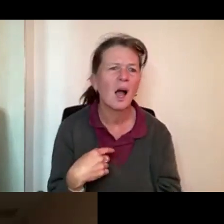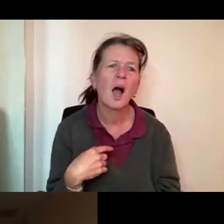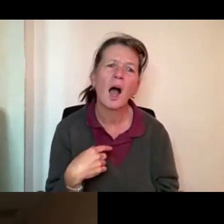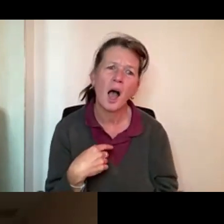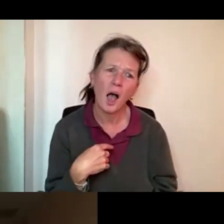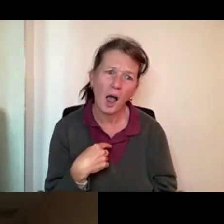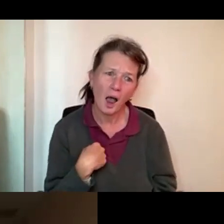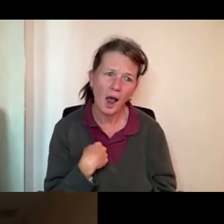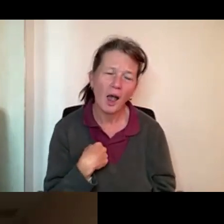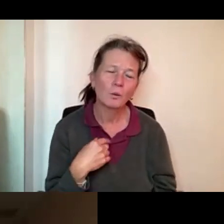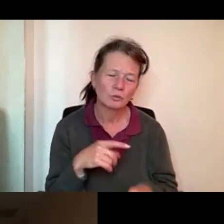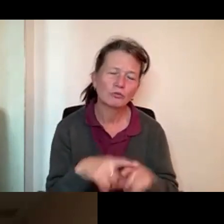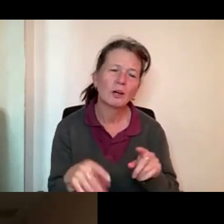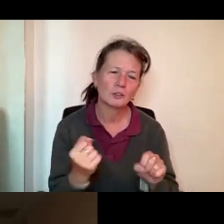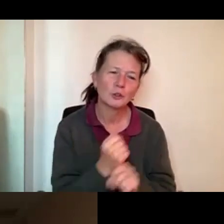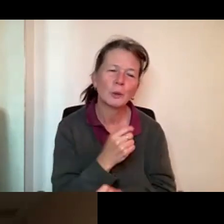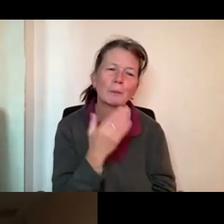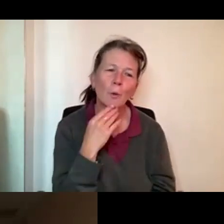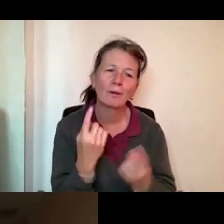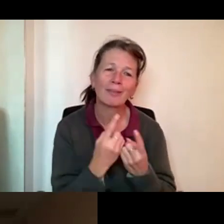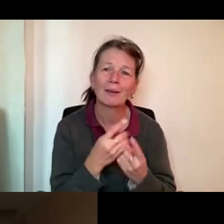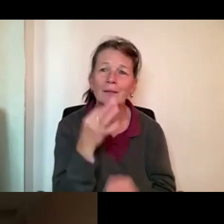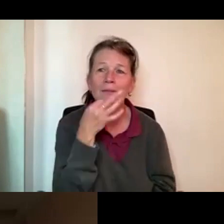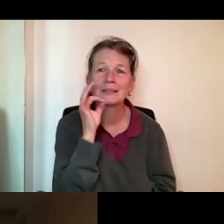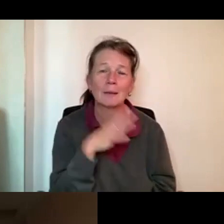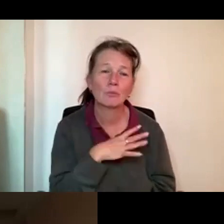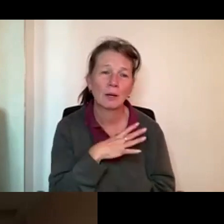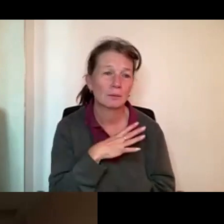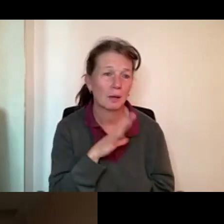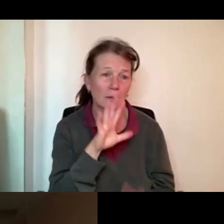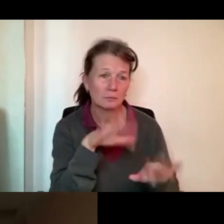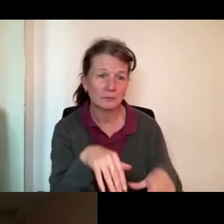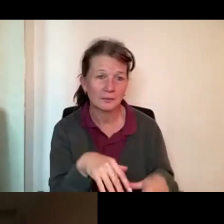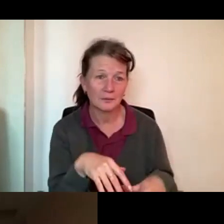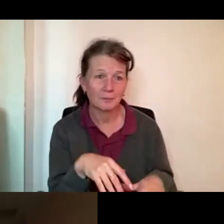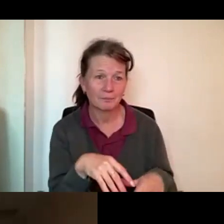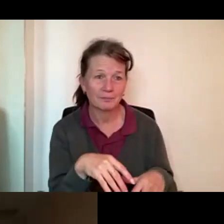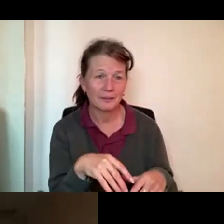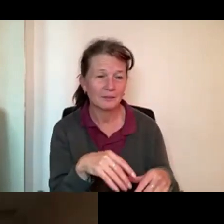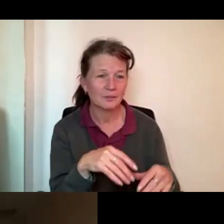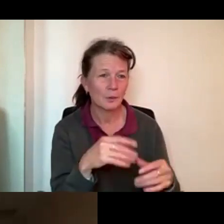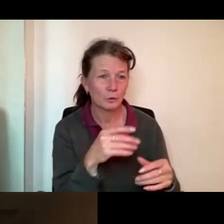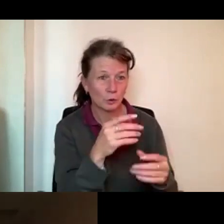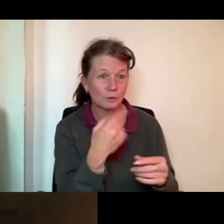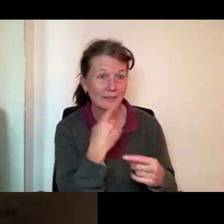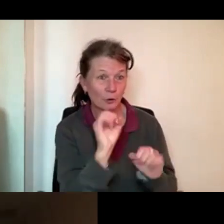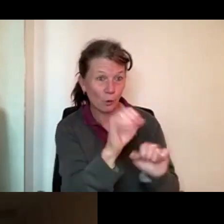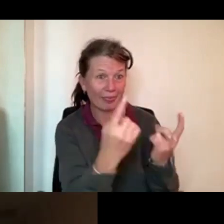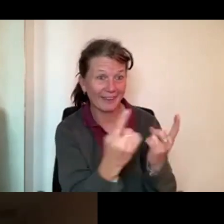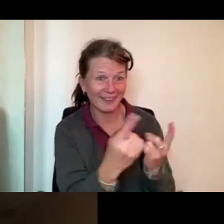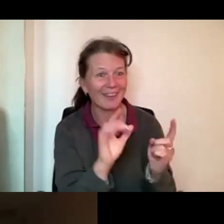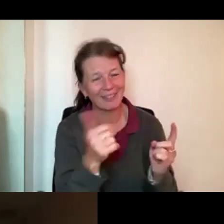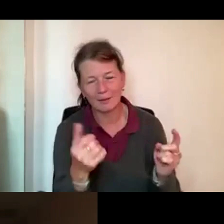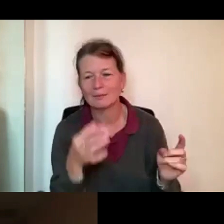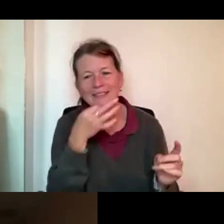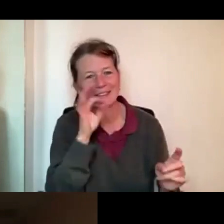you a sort of tea break? So that's all you're bouncing back to. So say your thing, and then we'll have a tea break.